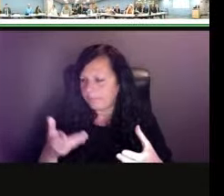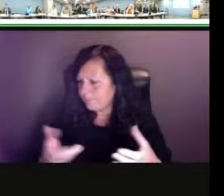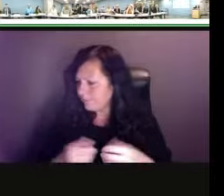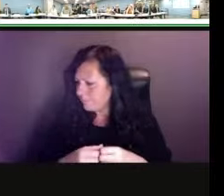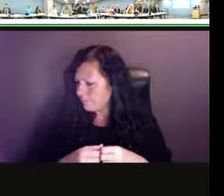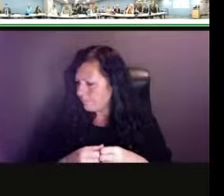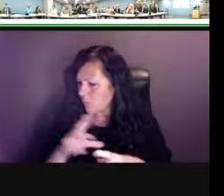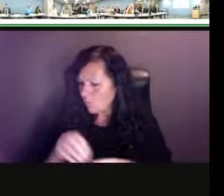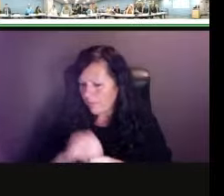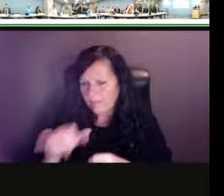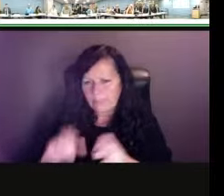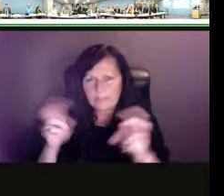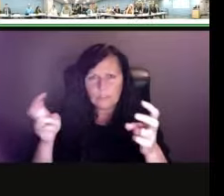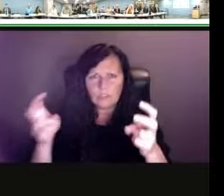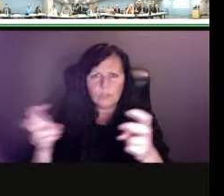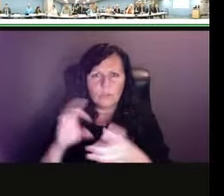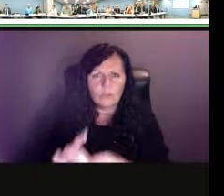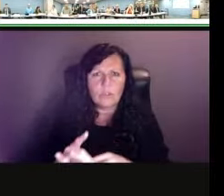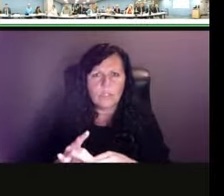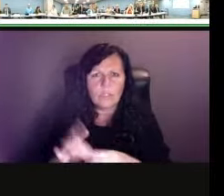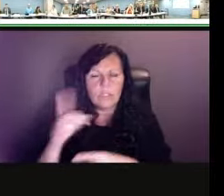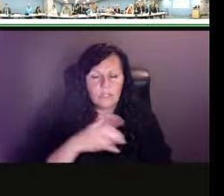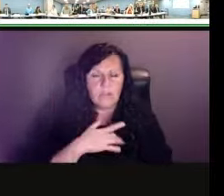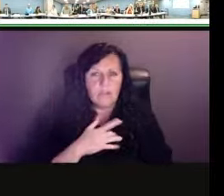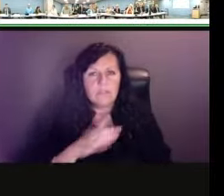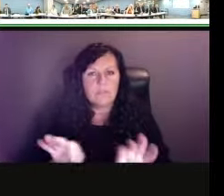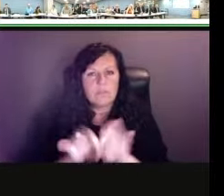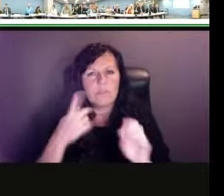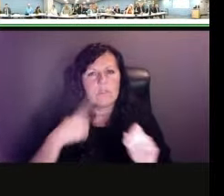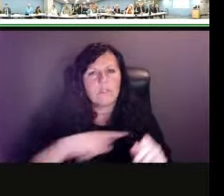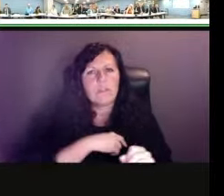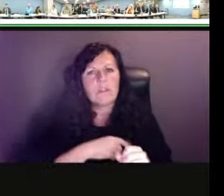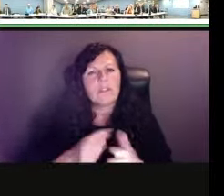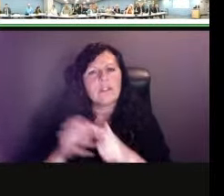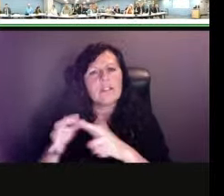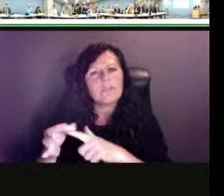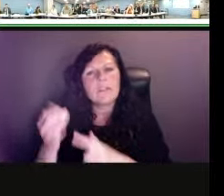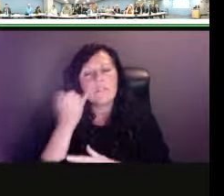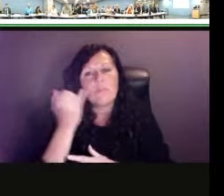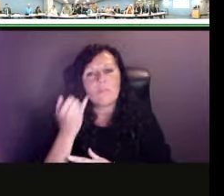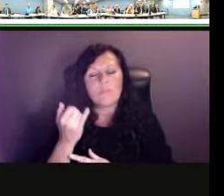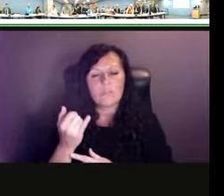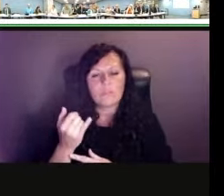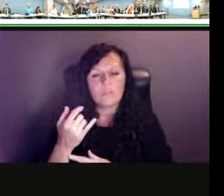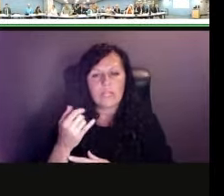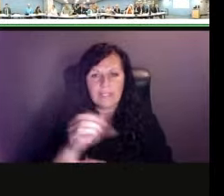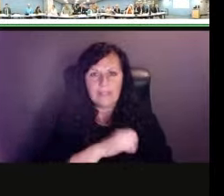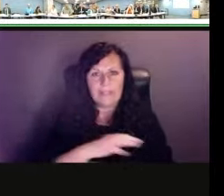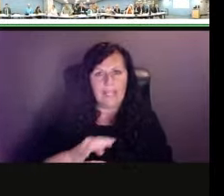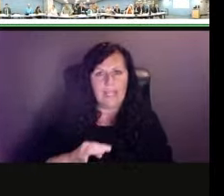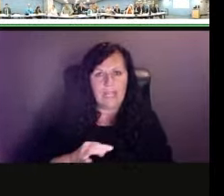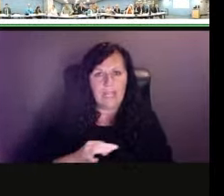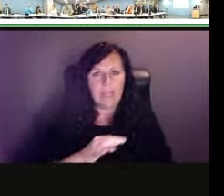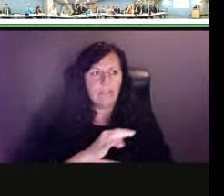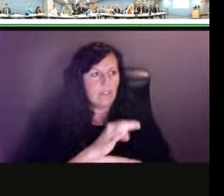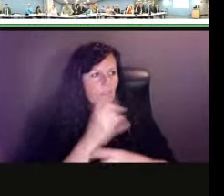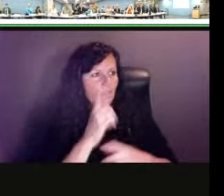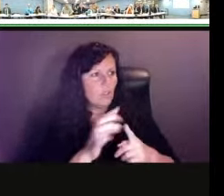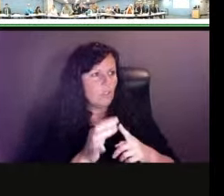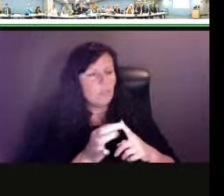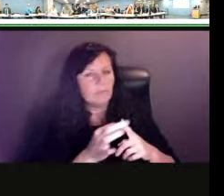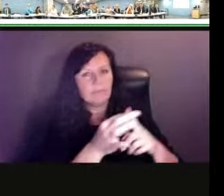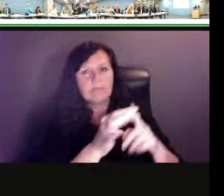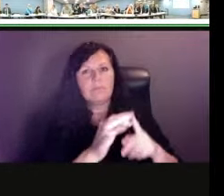this issue? Because I think it's really important for us, especially if we are pulling back staff from actively working